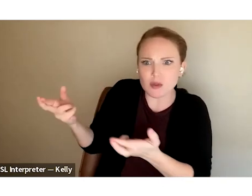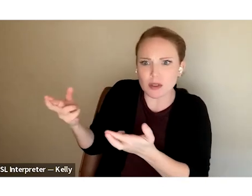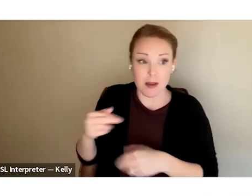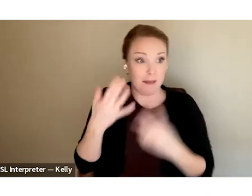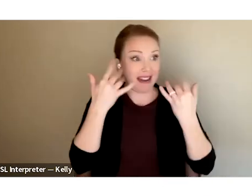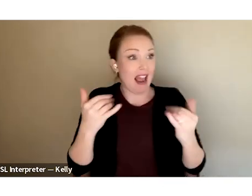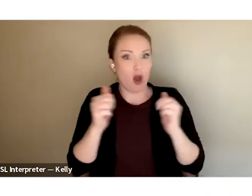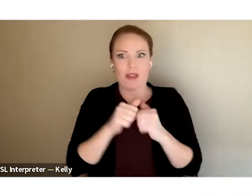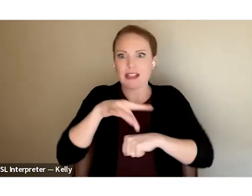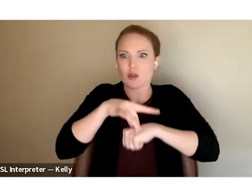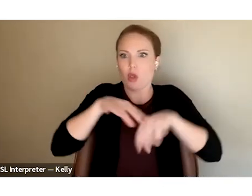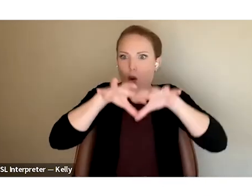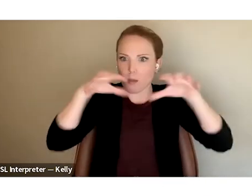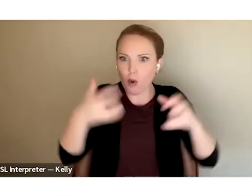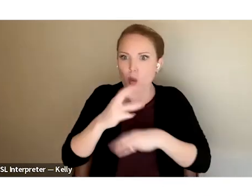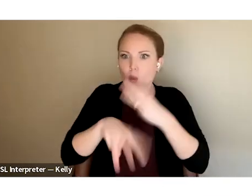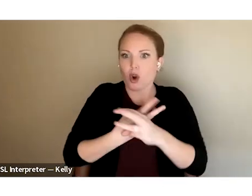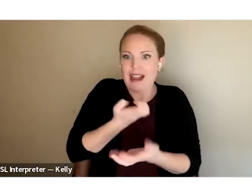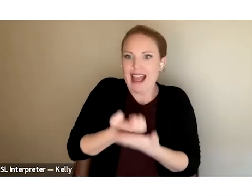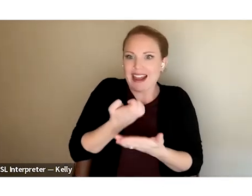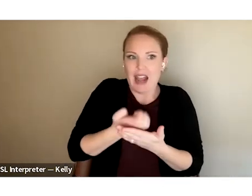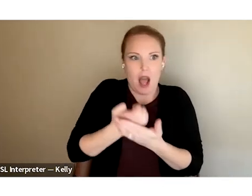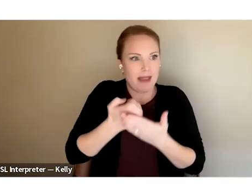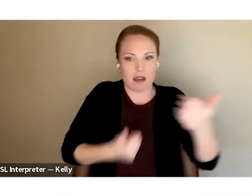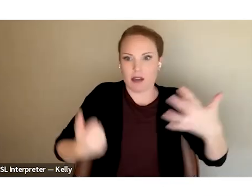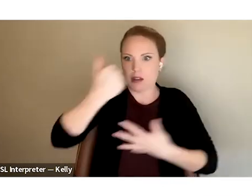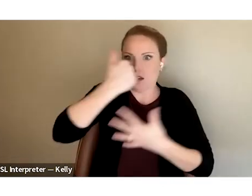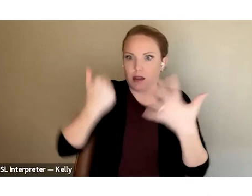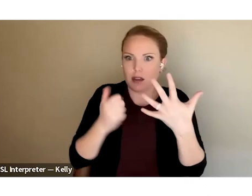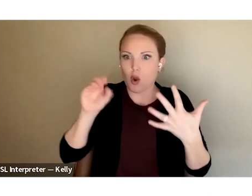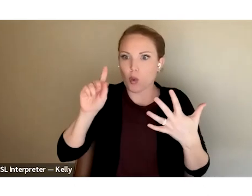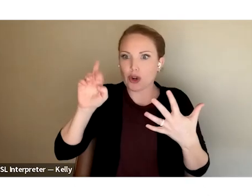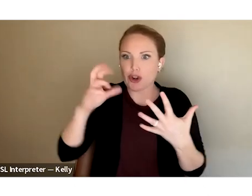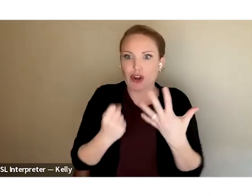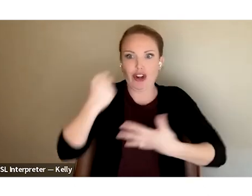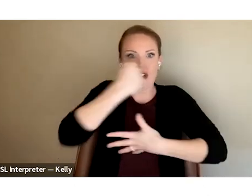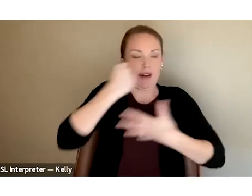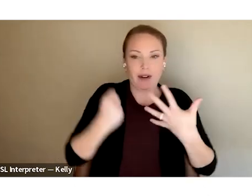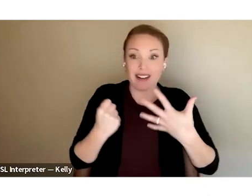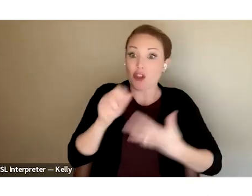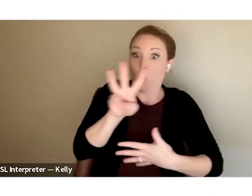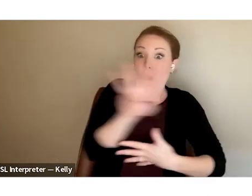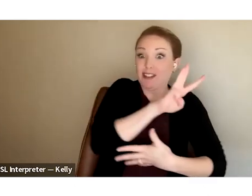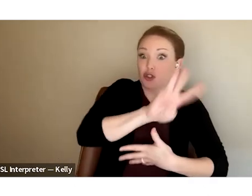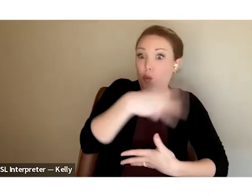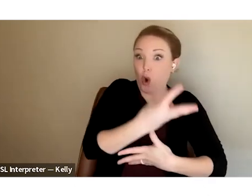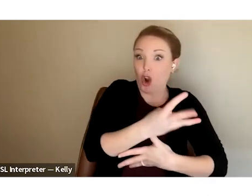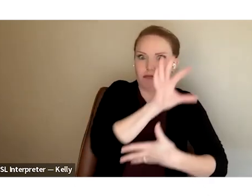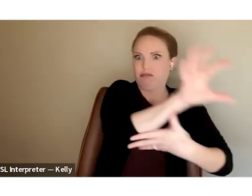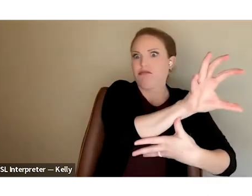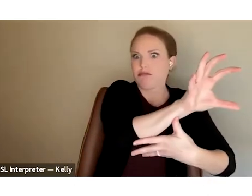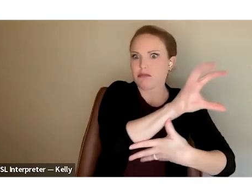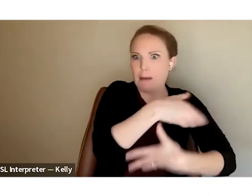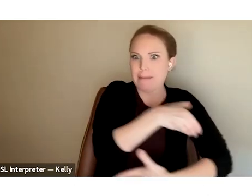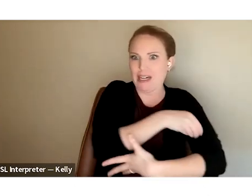order, there wasn't a way to really build up reserves, because they've turned into